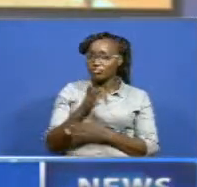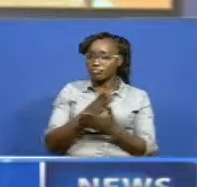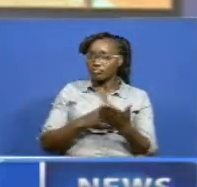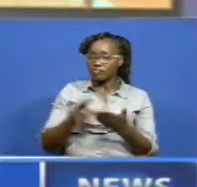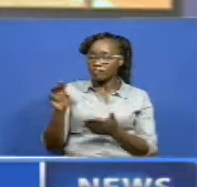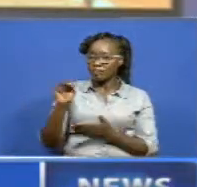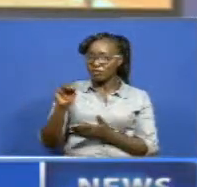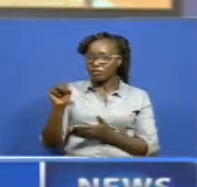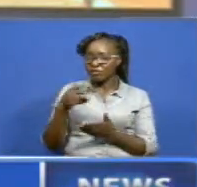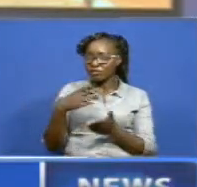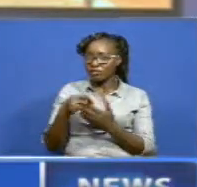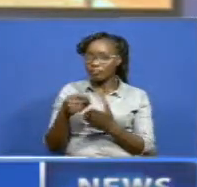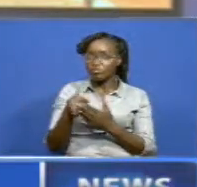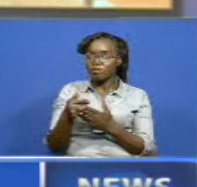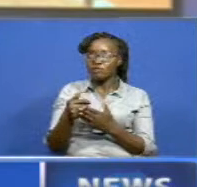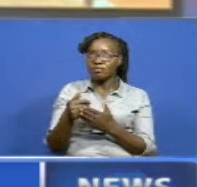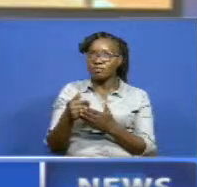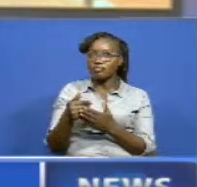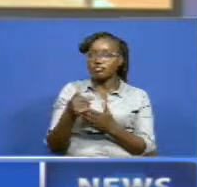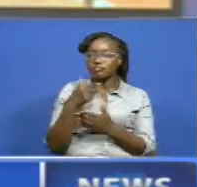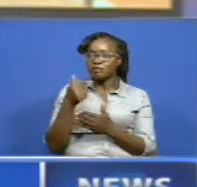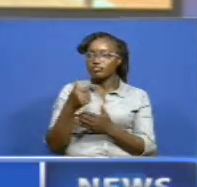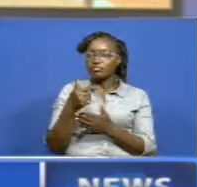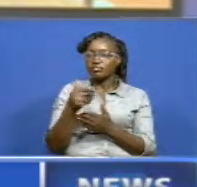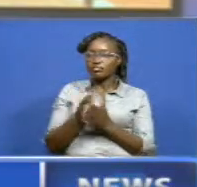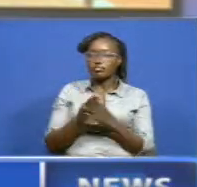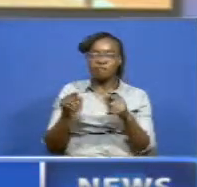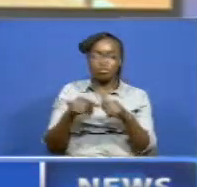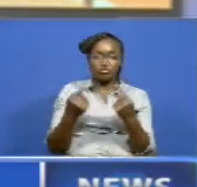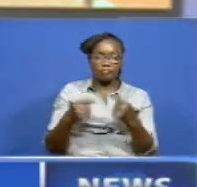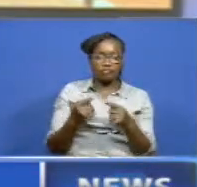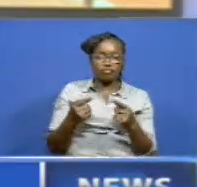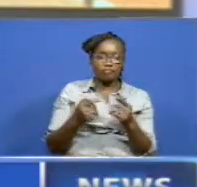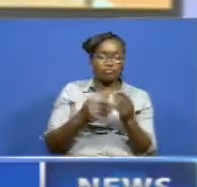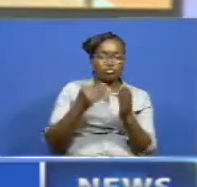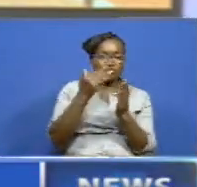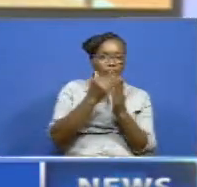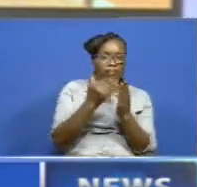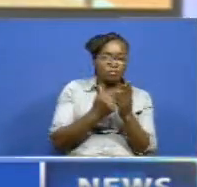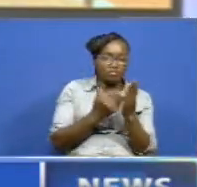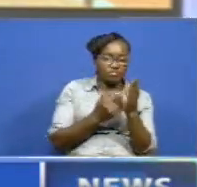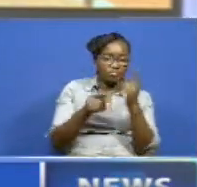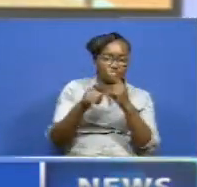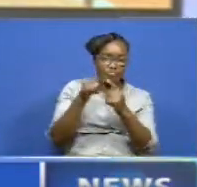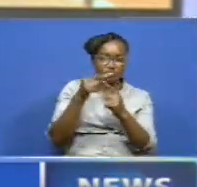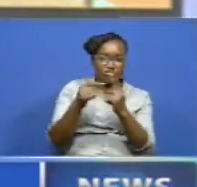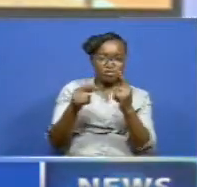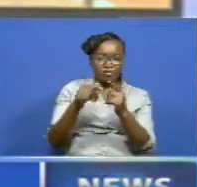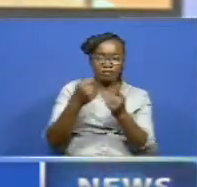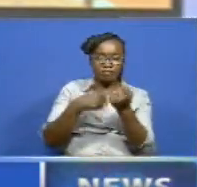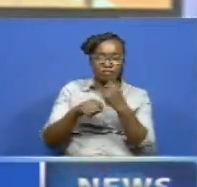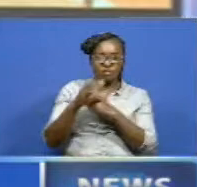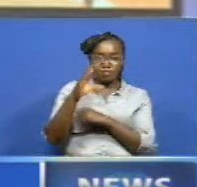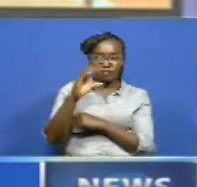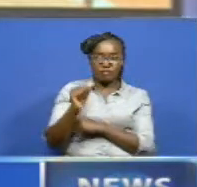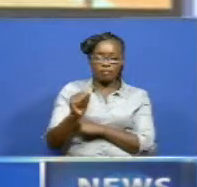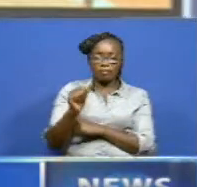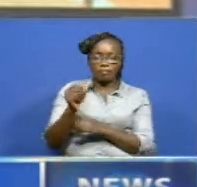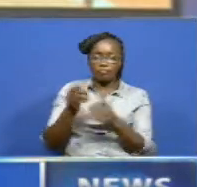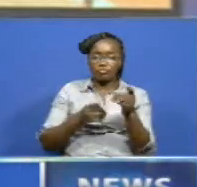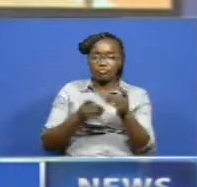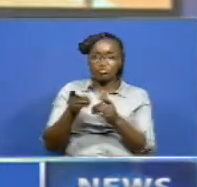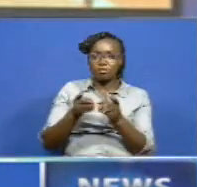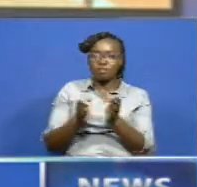for what the regulator terms as a gross violation of programming standards. Acting CA Director General